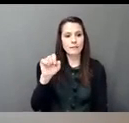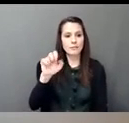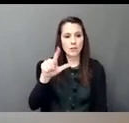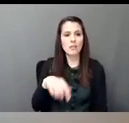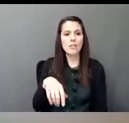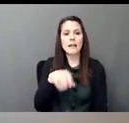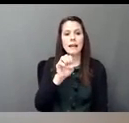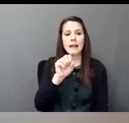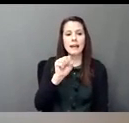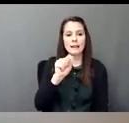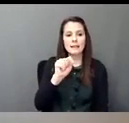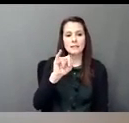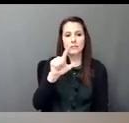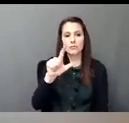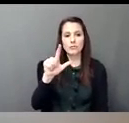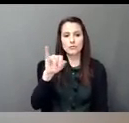estelj@michigan.gov.